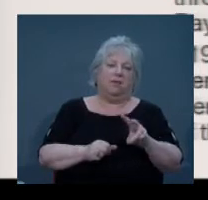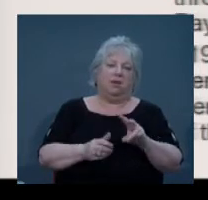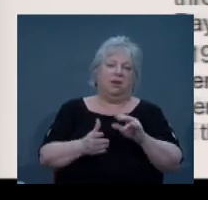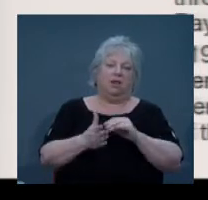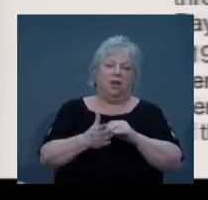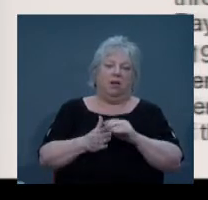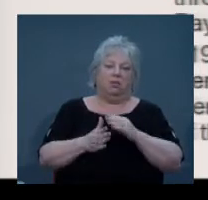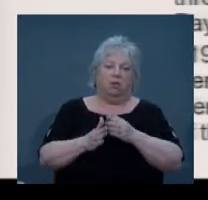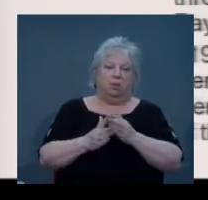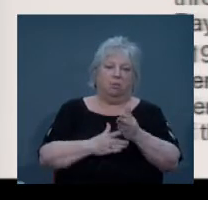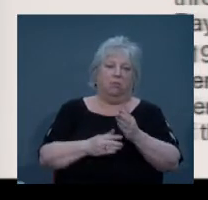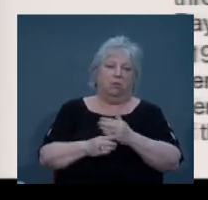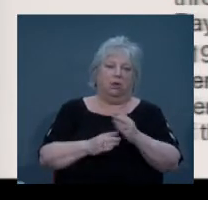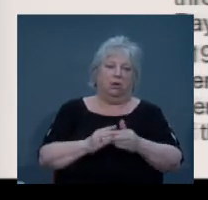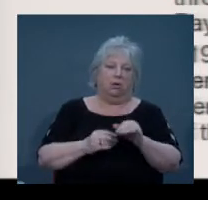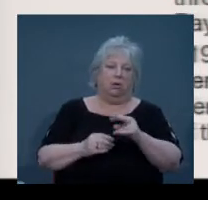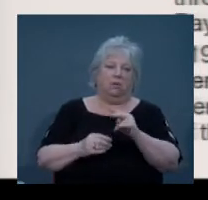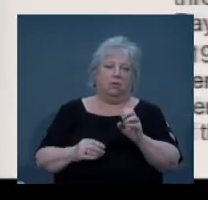June.